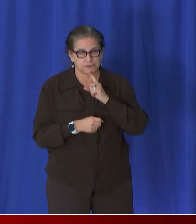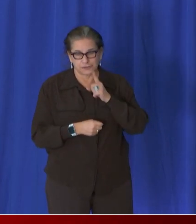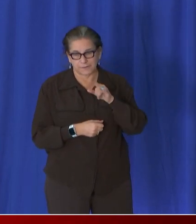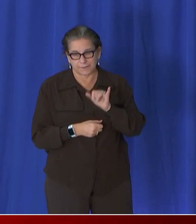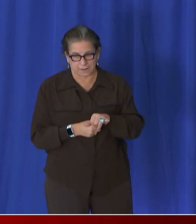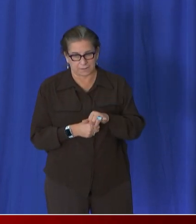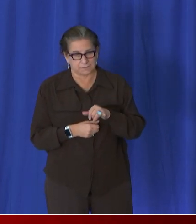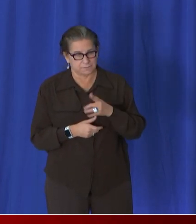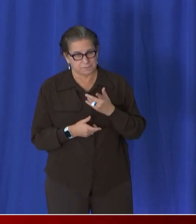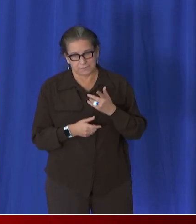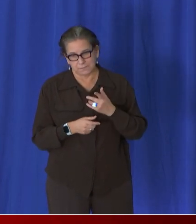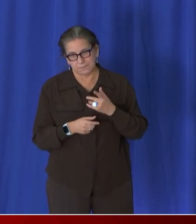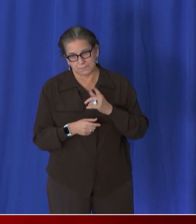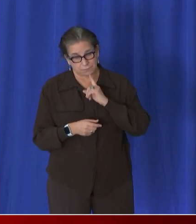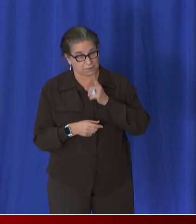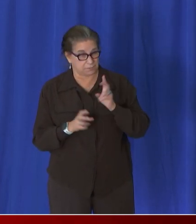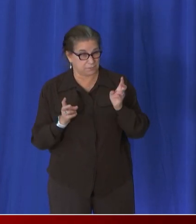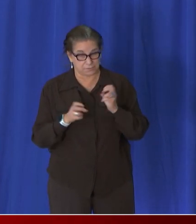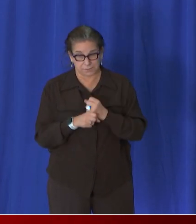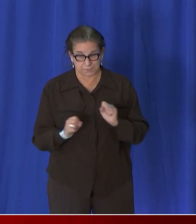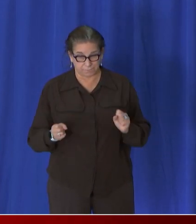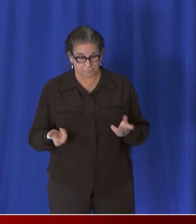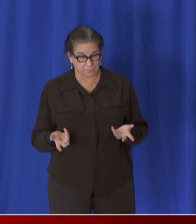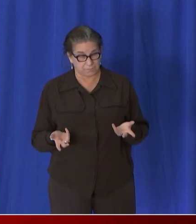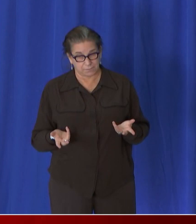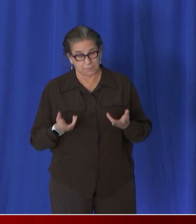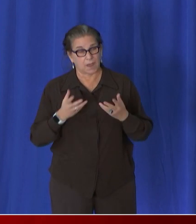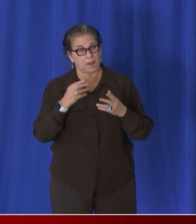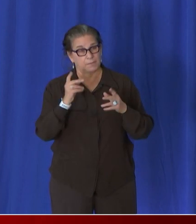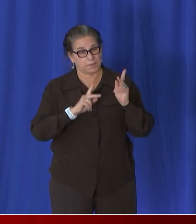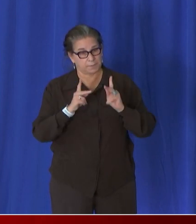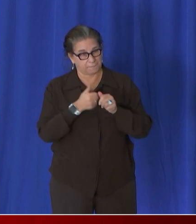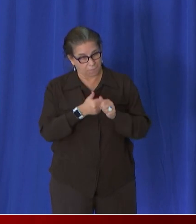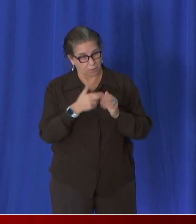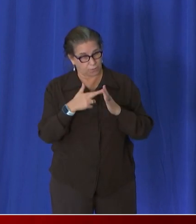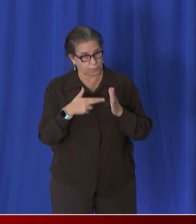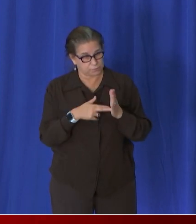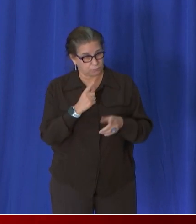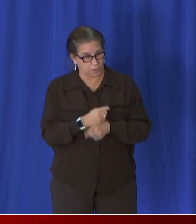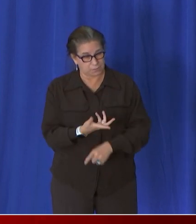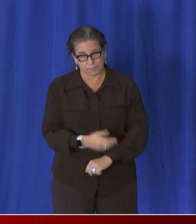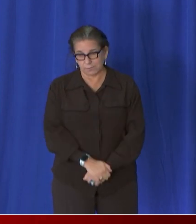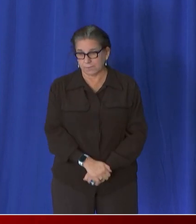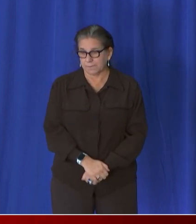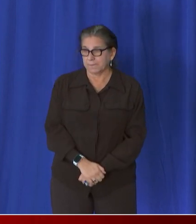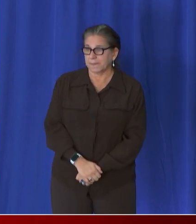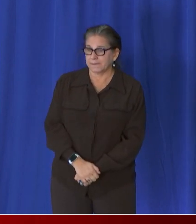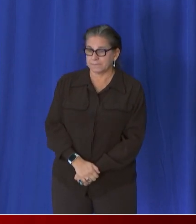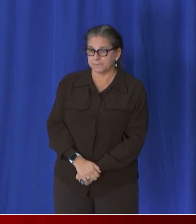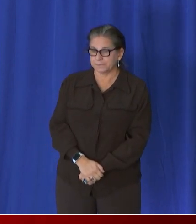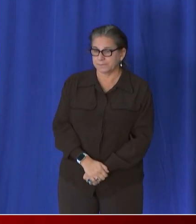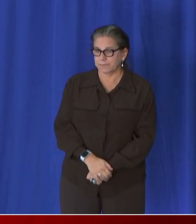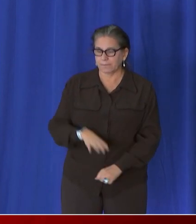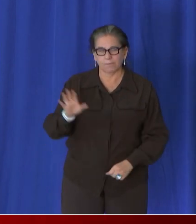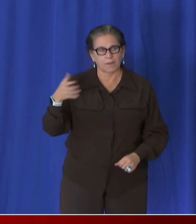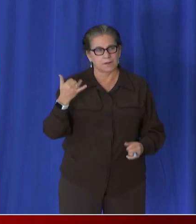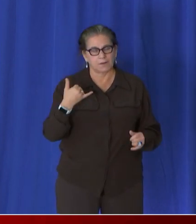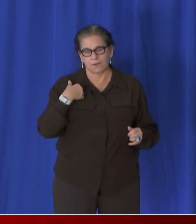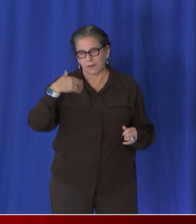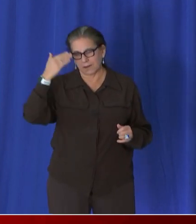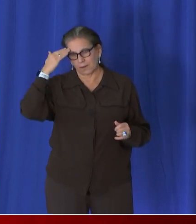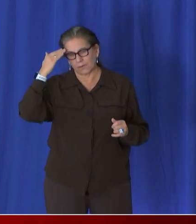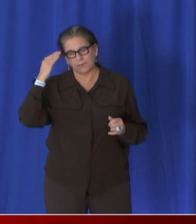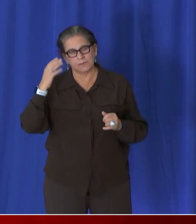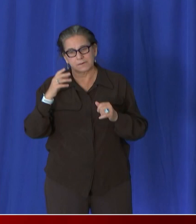is, some cities are requiring staff who weren't vaxxed to do, who aren't vaxxed to do weekly testing, and so I'm wondering if